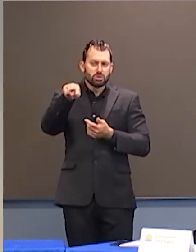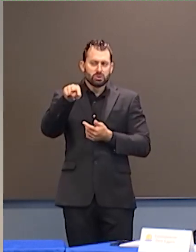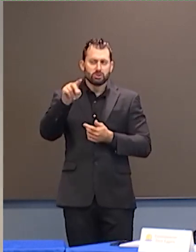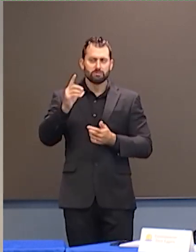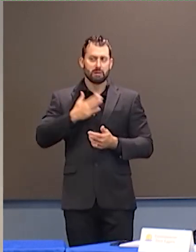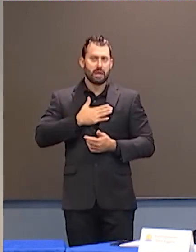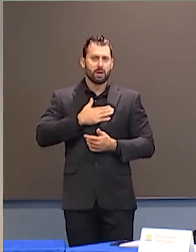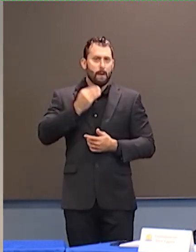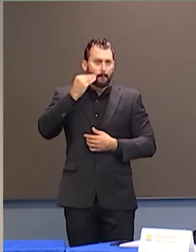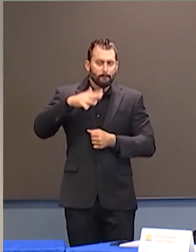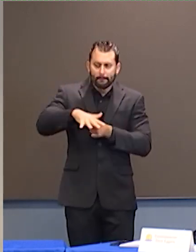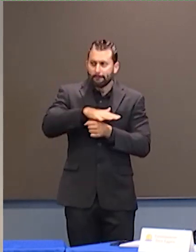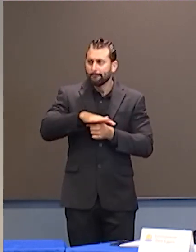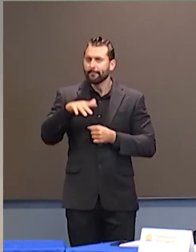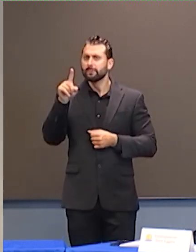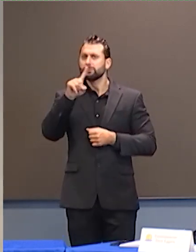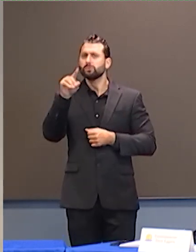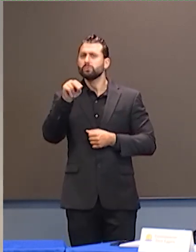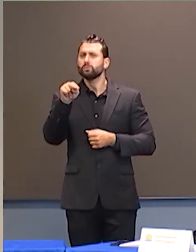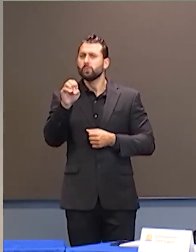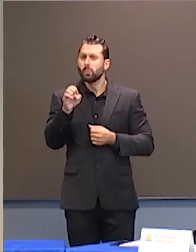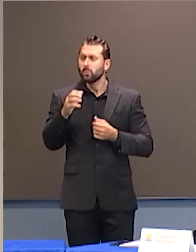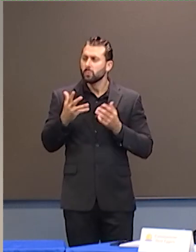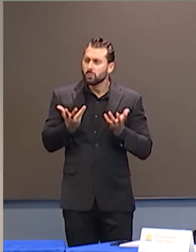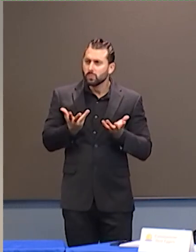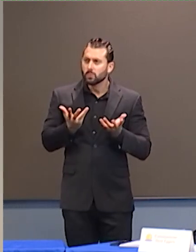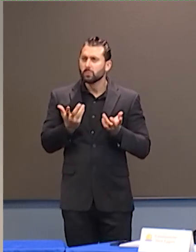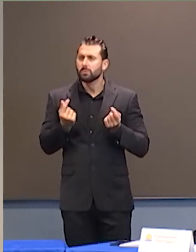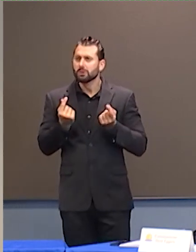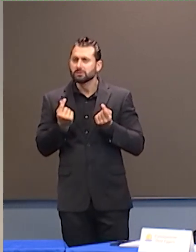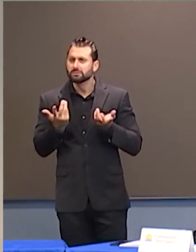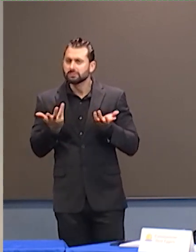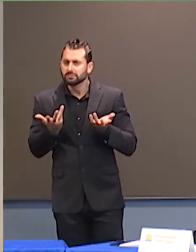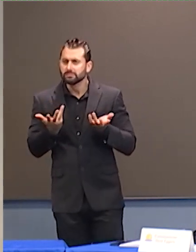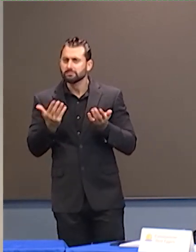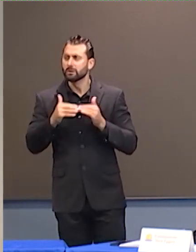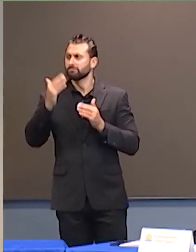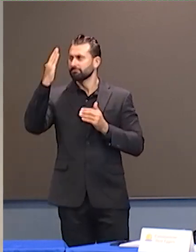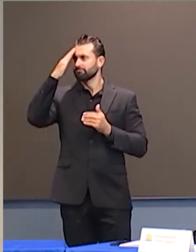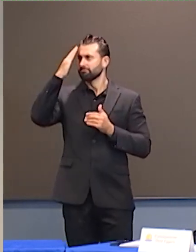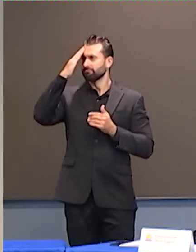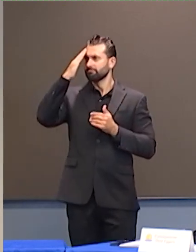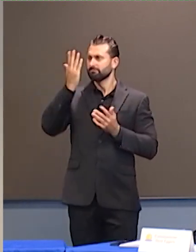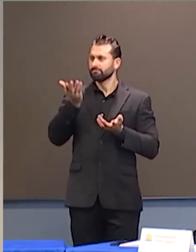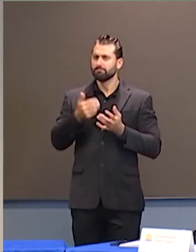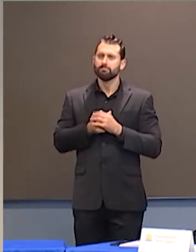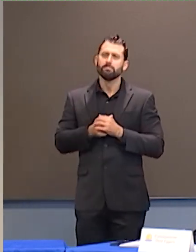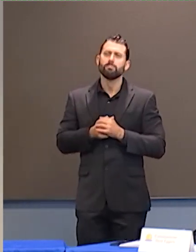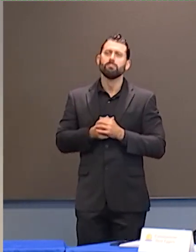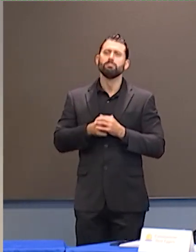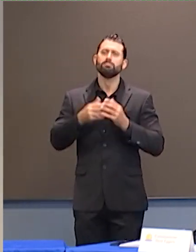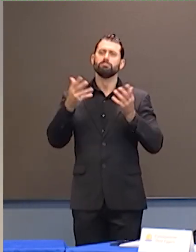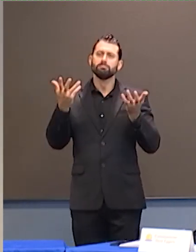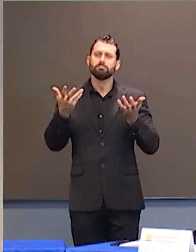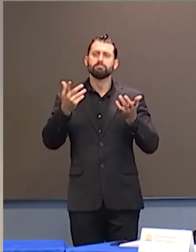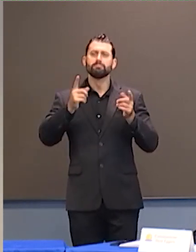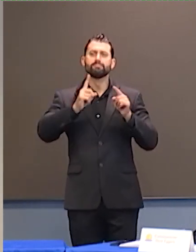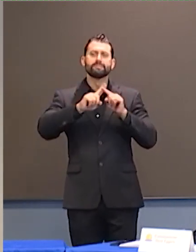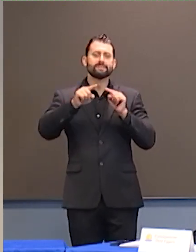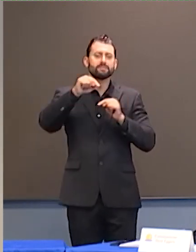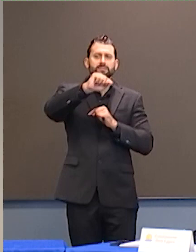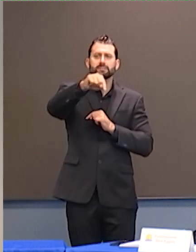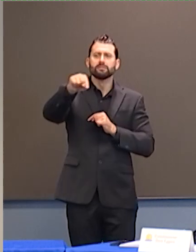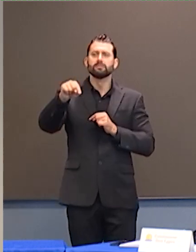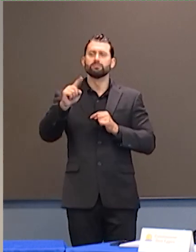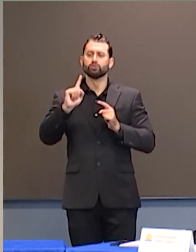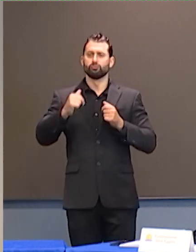five-day cone it's really important that people pay attention that they get their kits together at this time and know where they would go